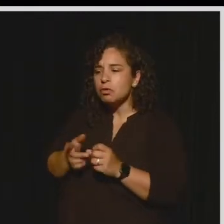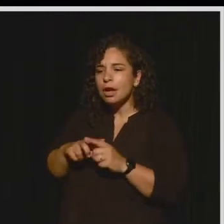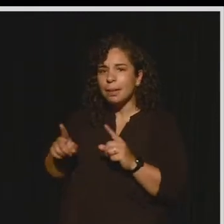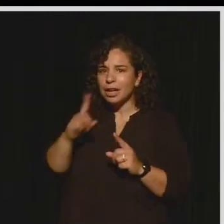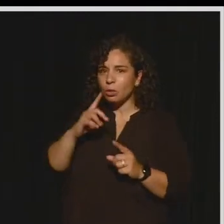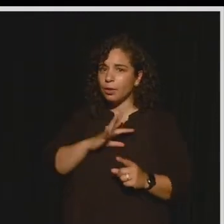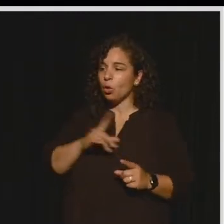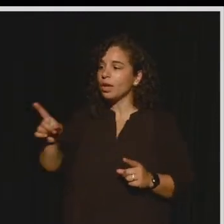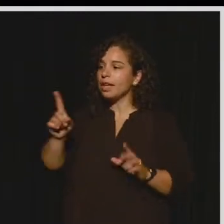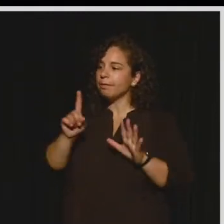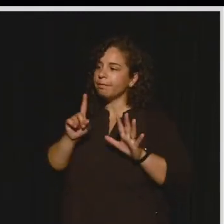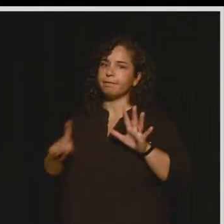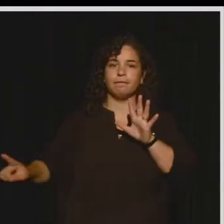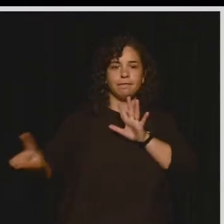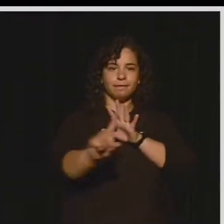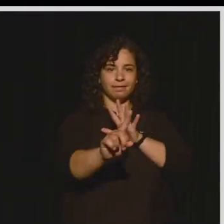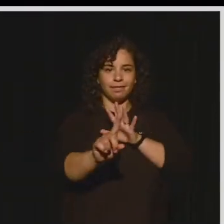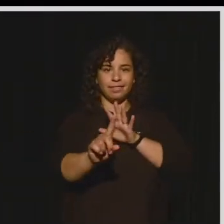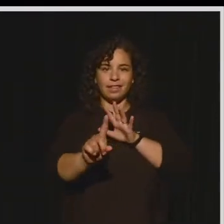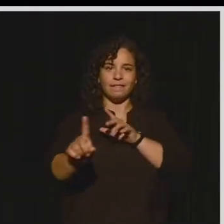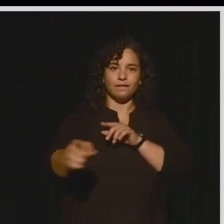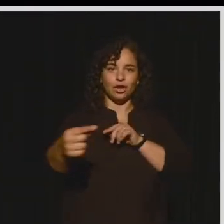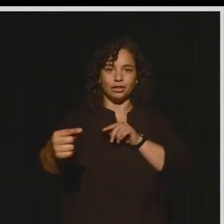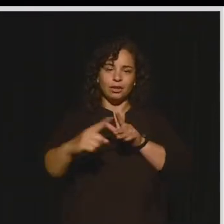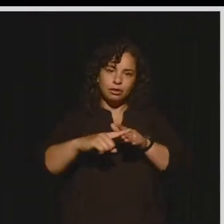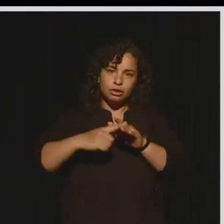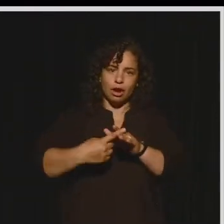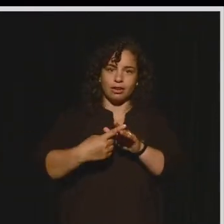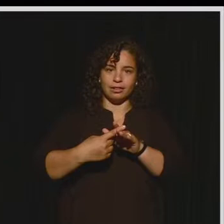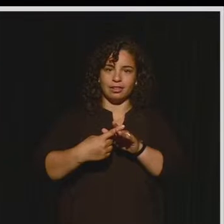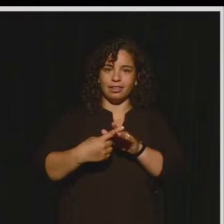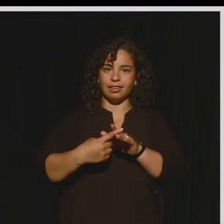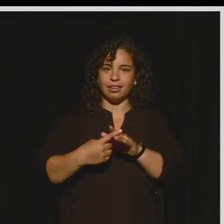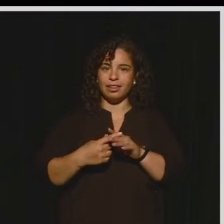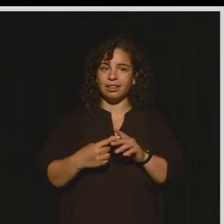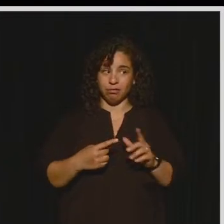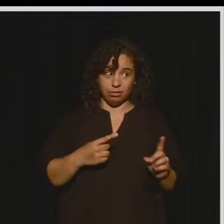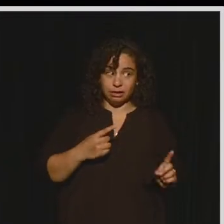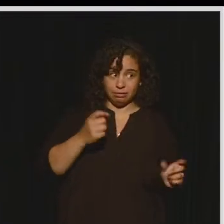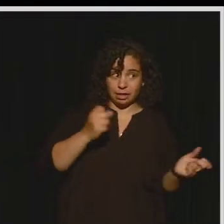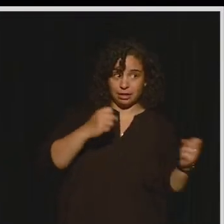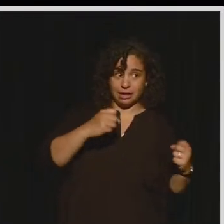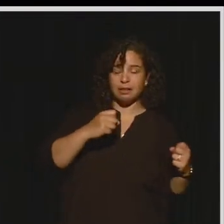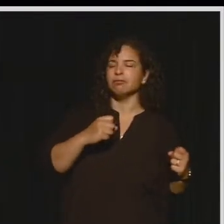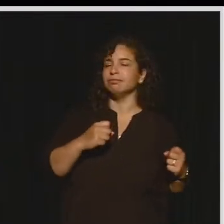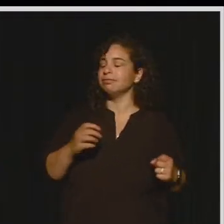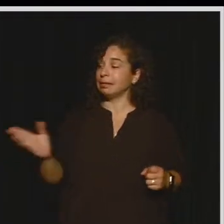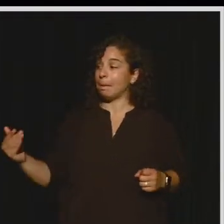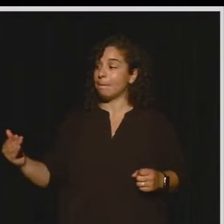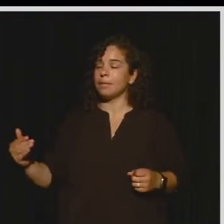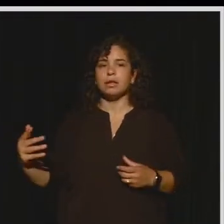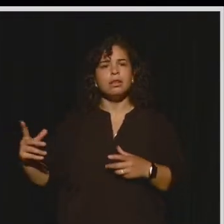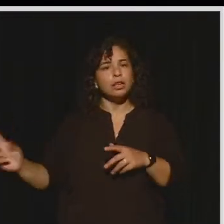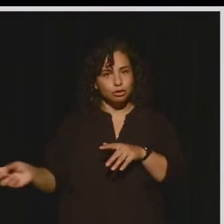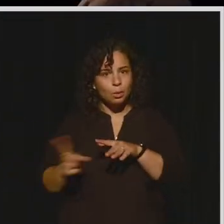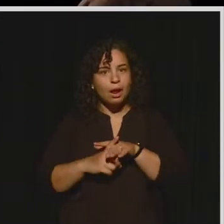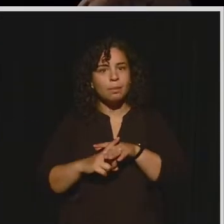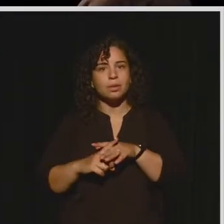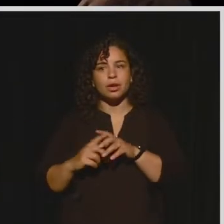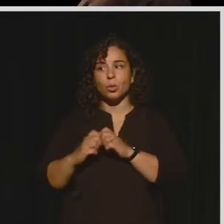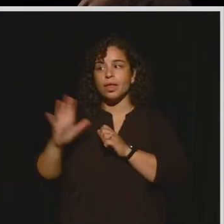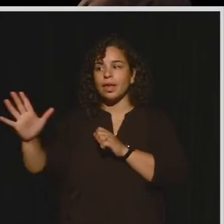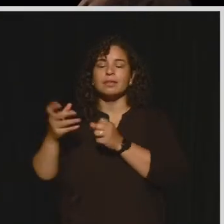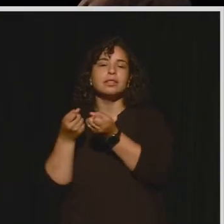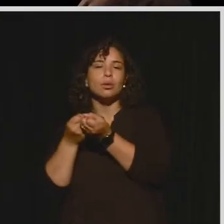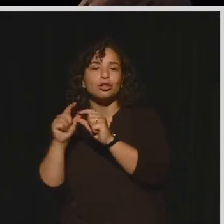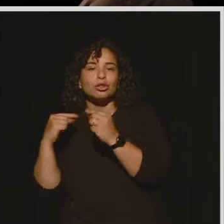parade. And so he did. He showed up with his sponsor group, and he had this